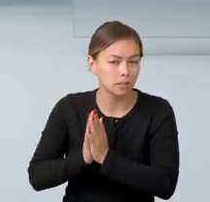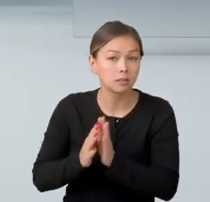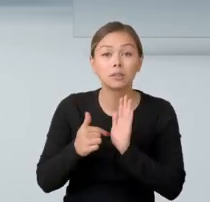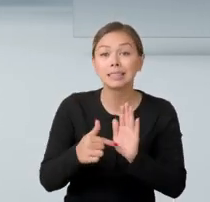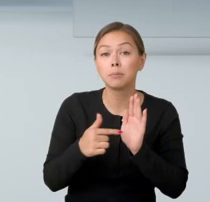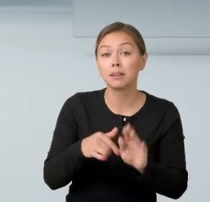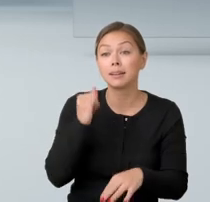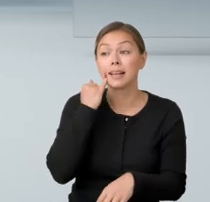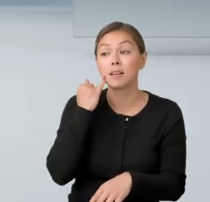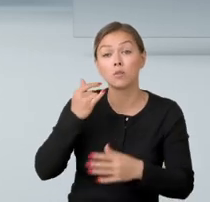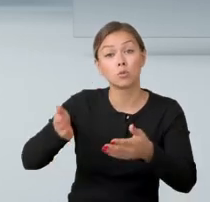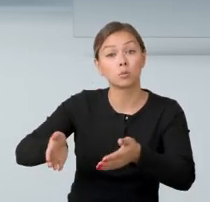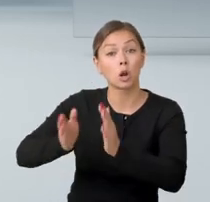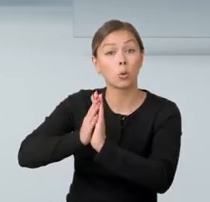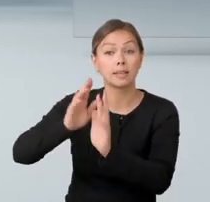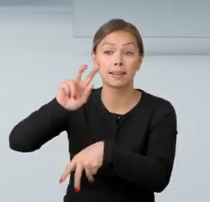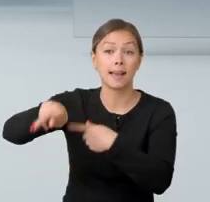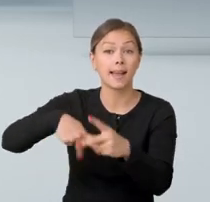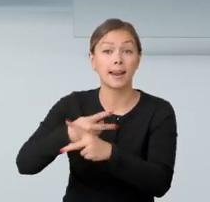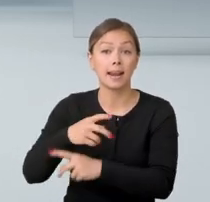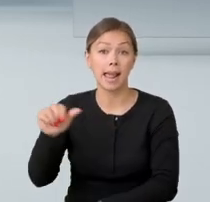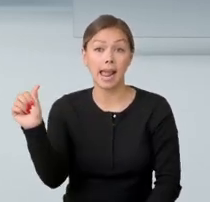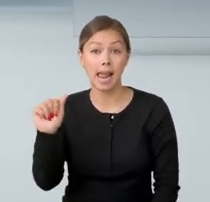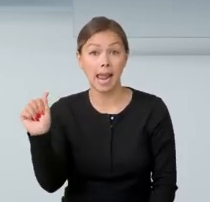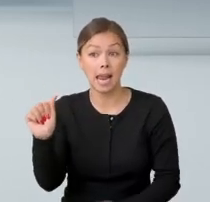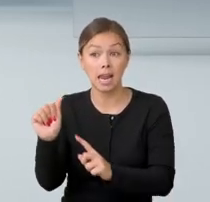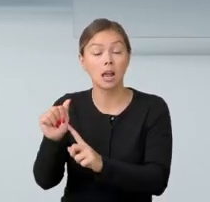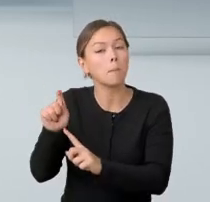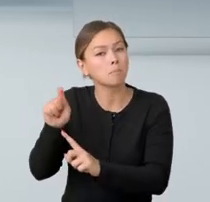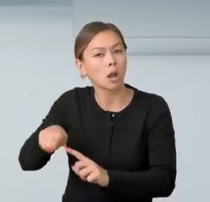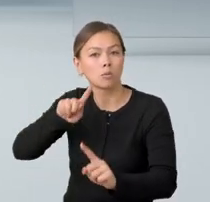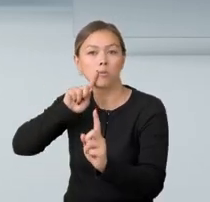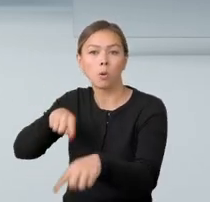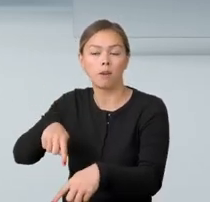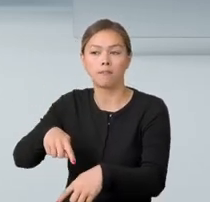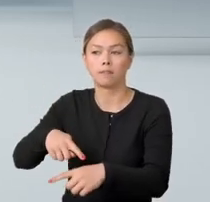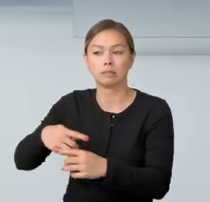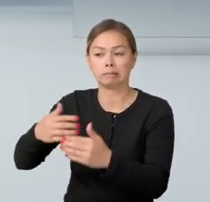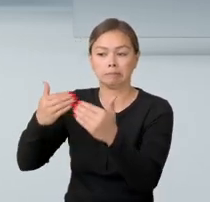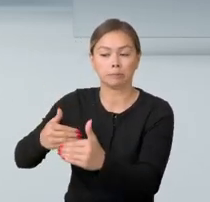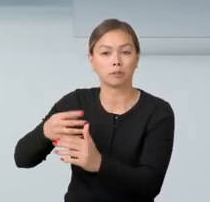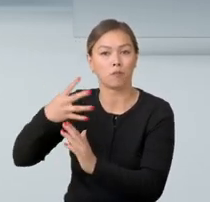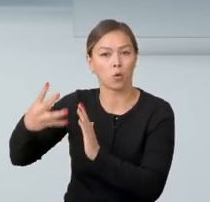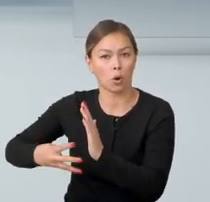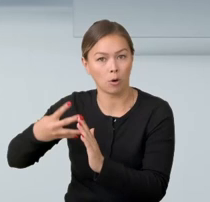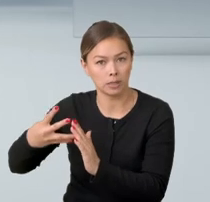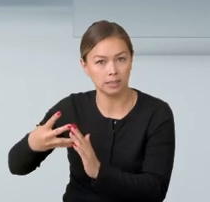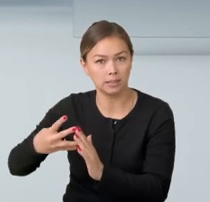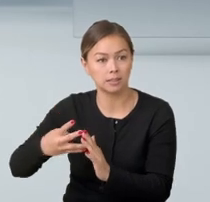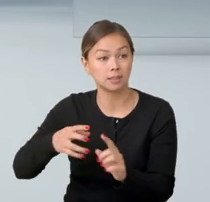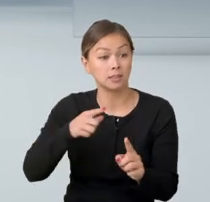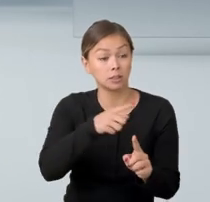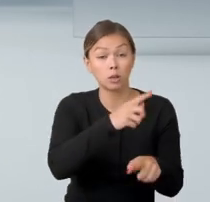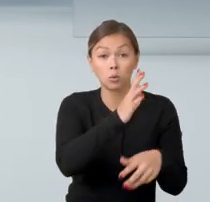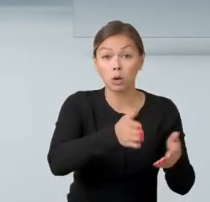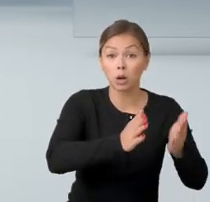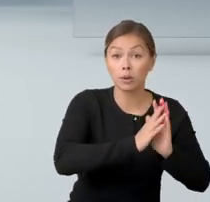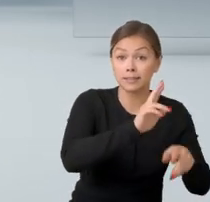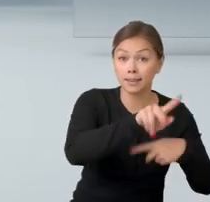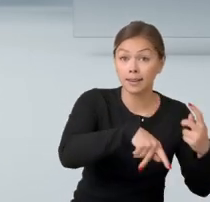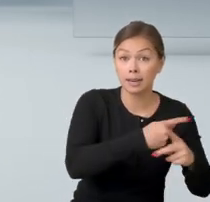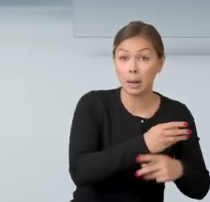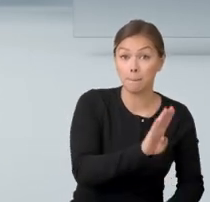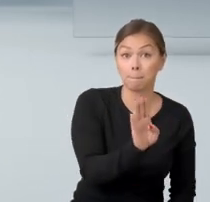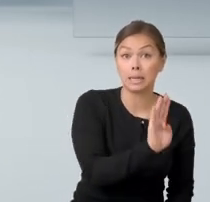on the type of the request for request tape type A we have two responding four hours type B